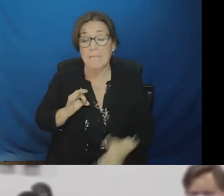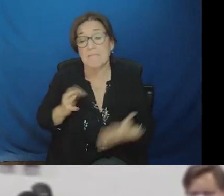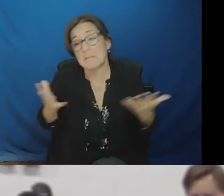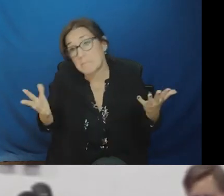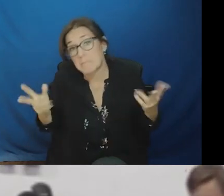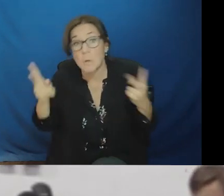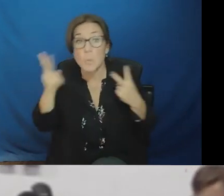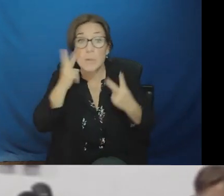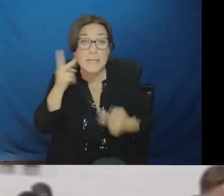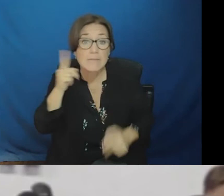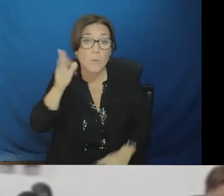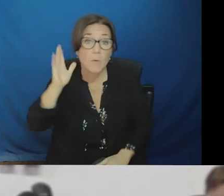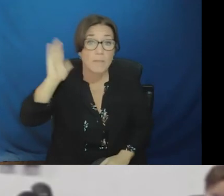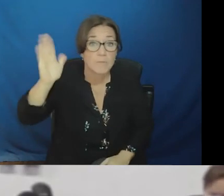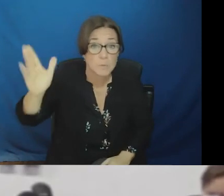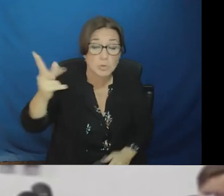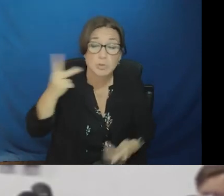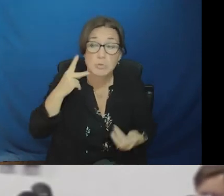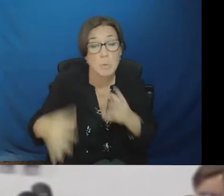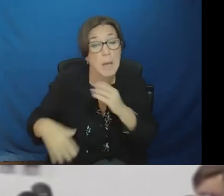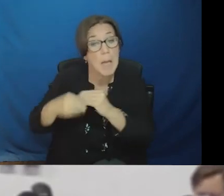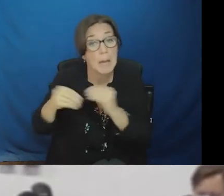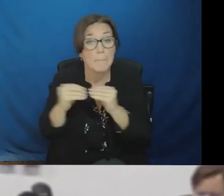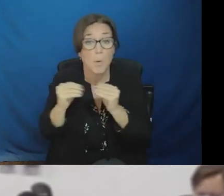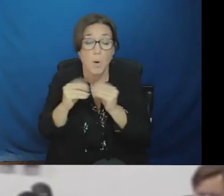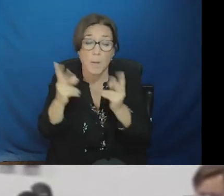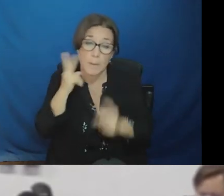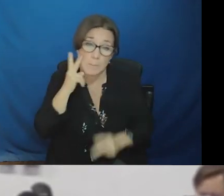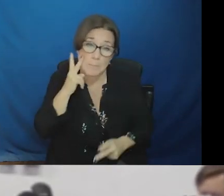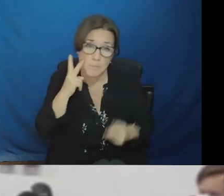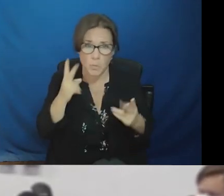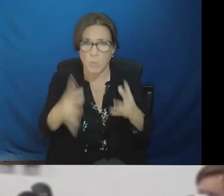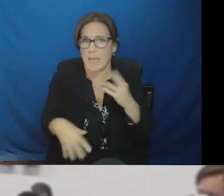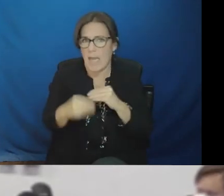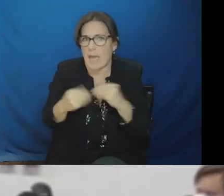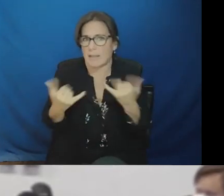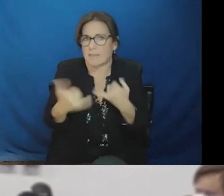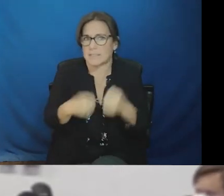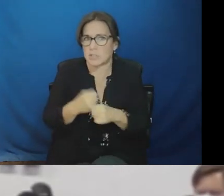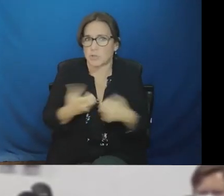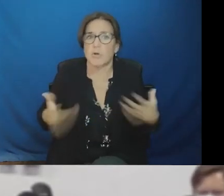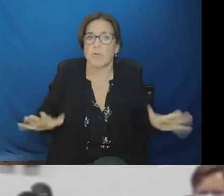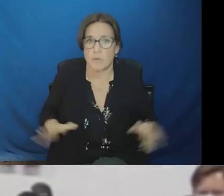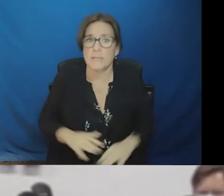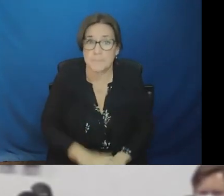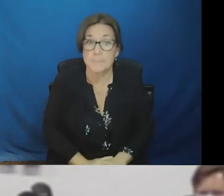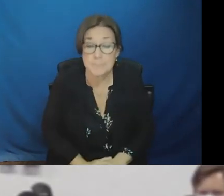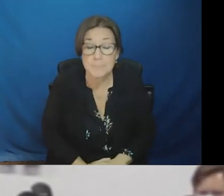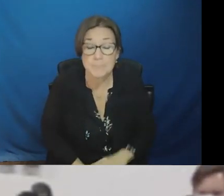but we did add some this year. Great, thank you.